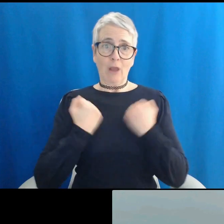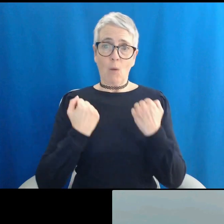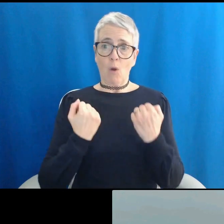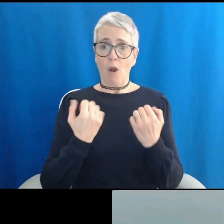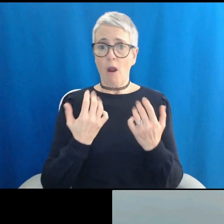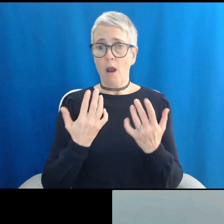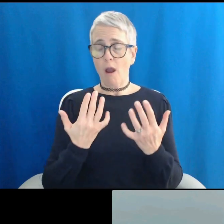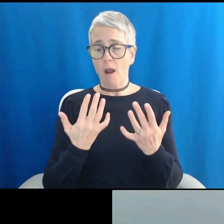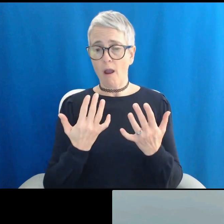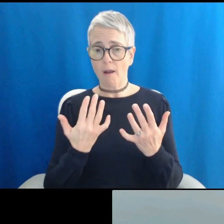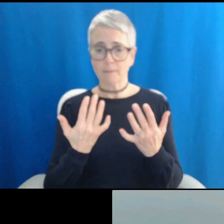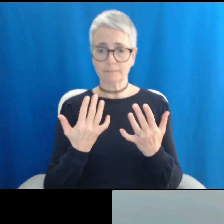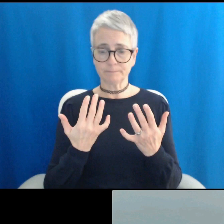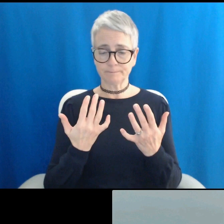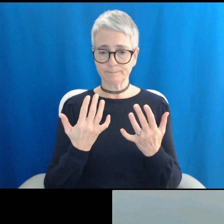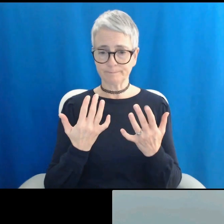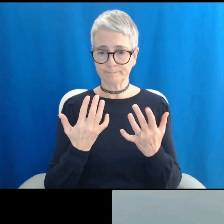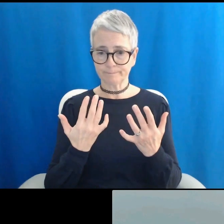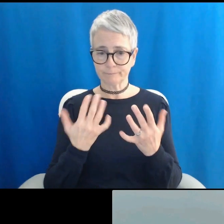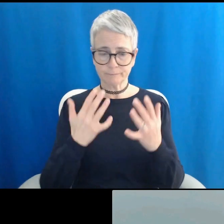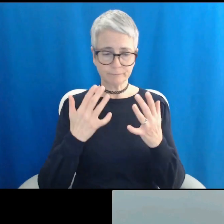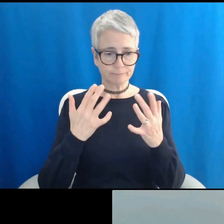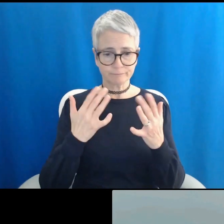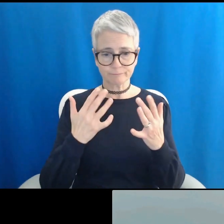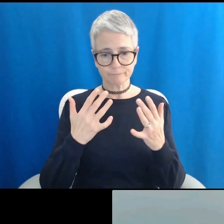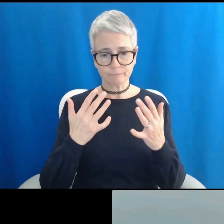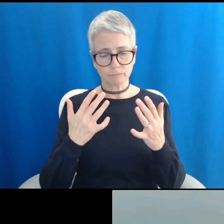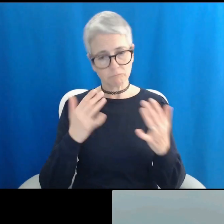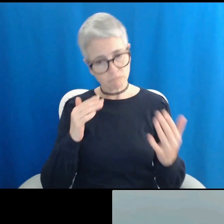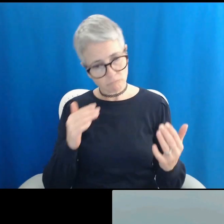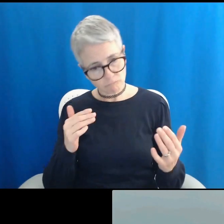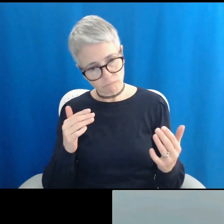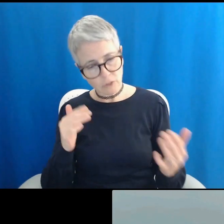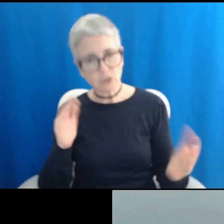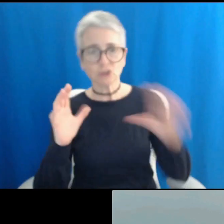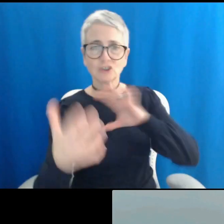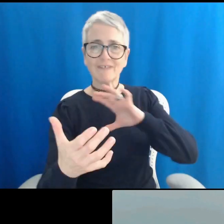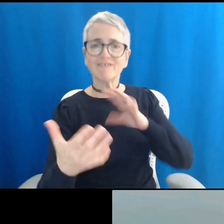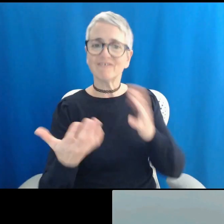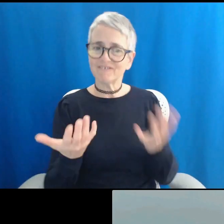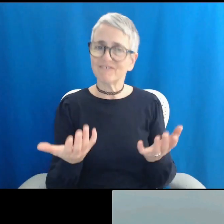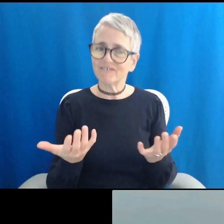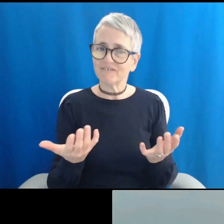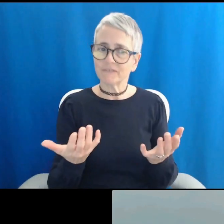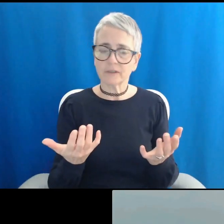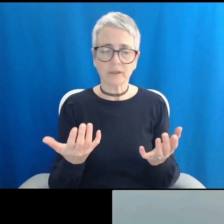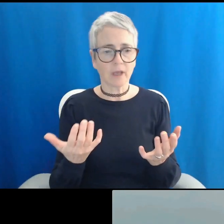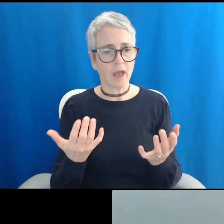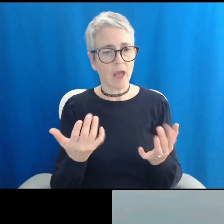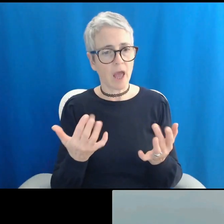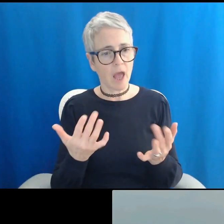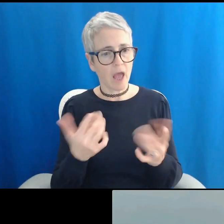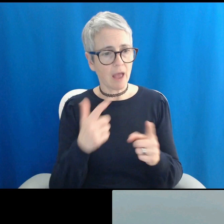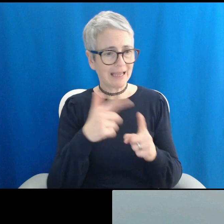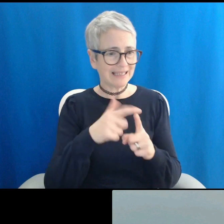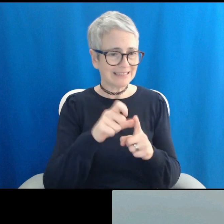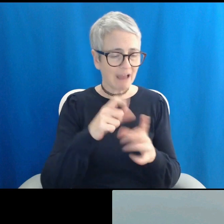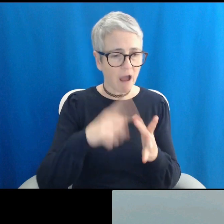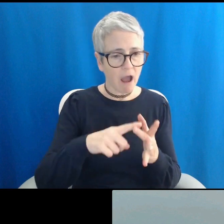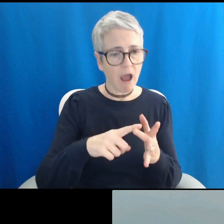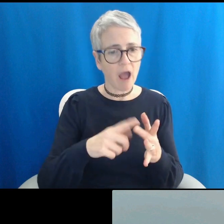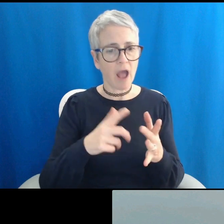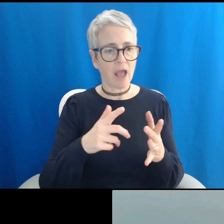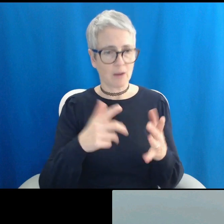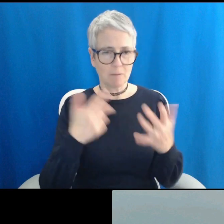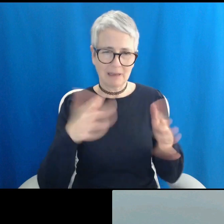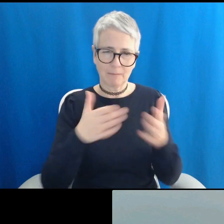There's been quite, as EDI goes, we've had more conversations about gender